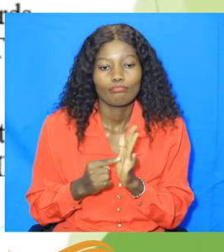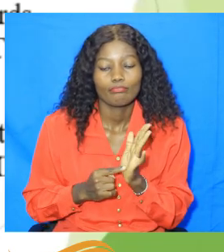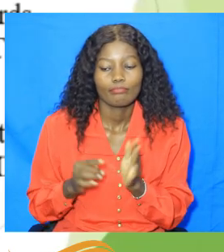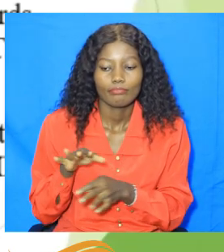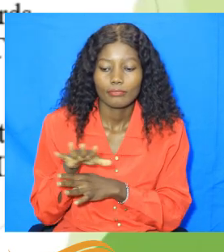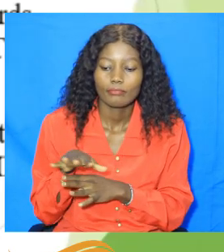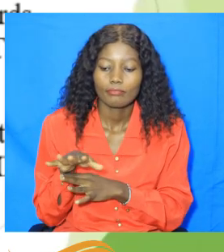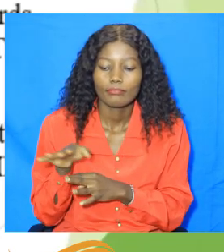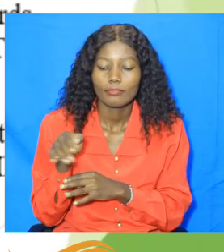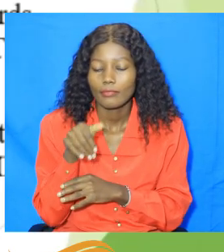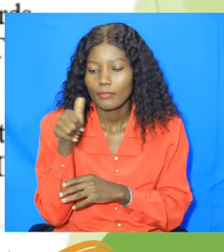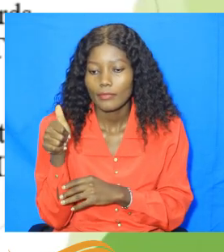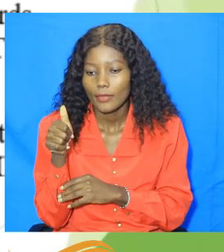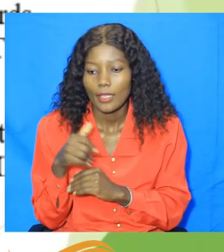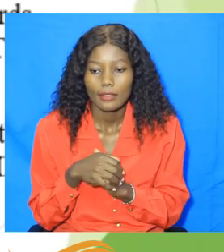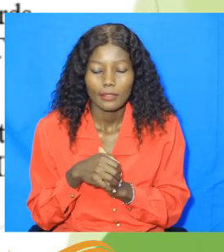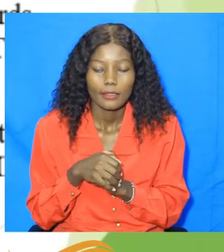The other scoring